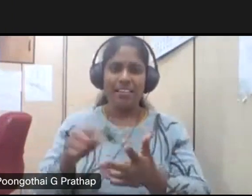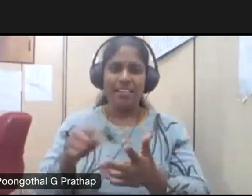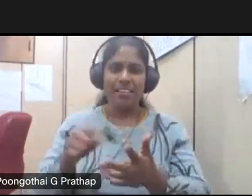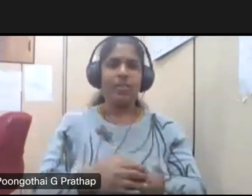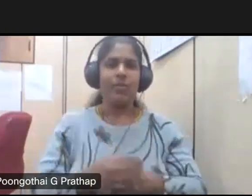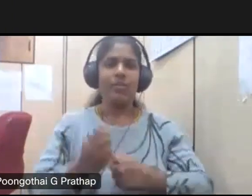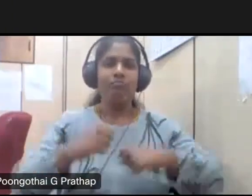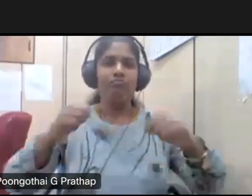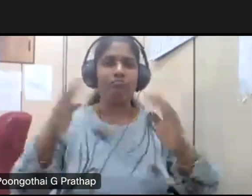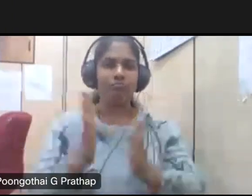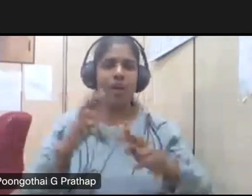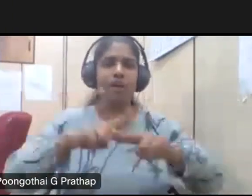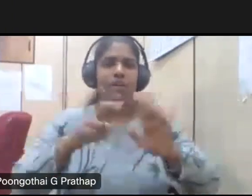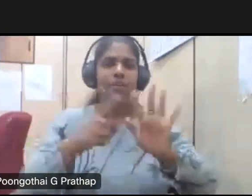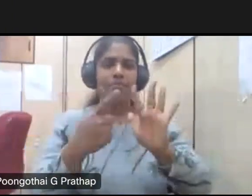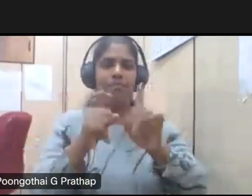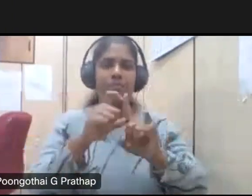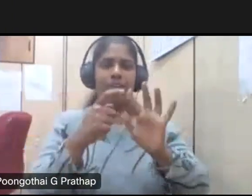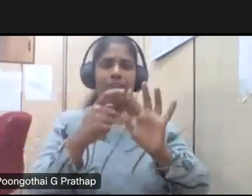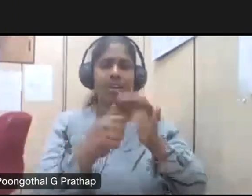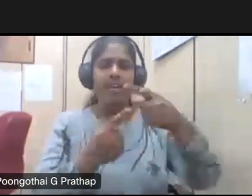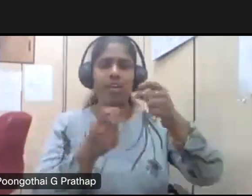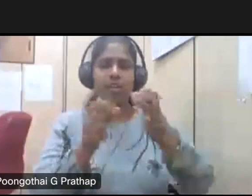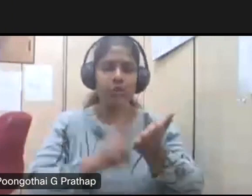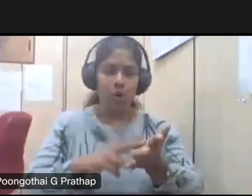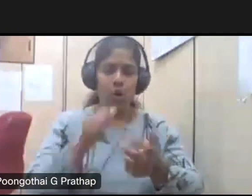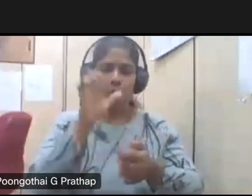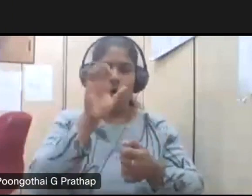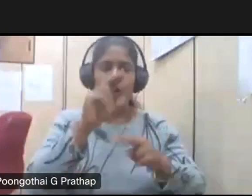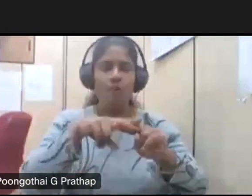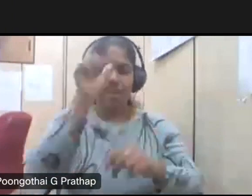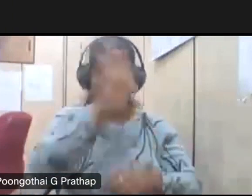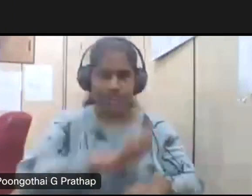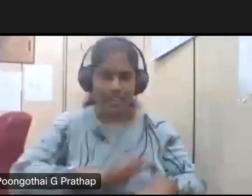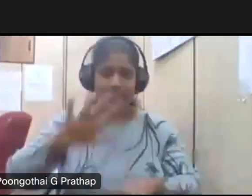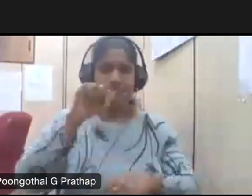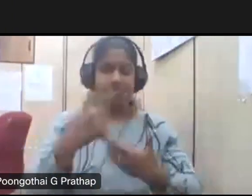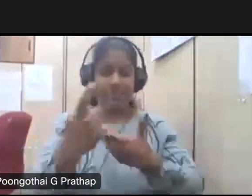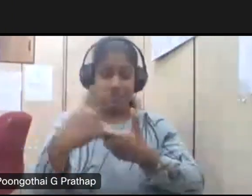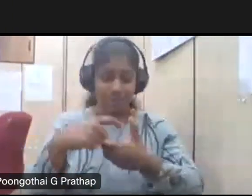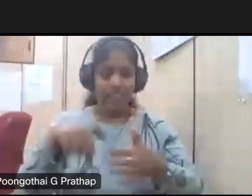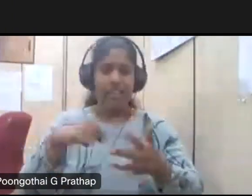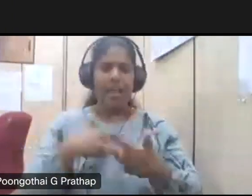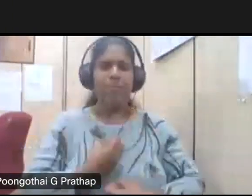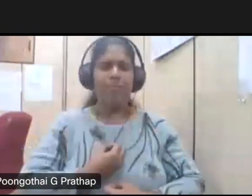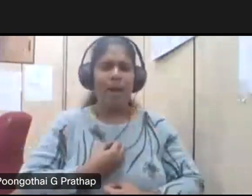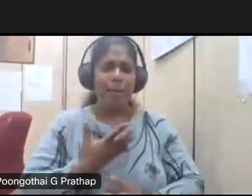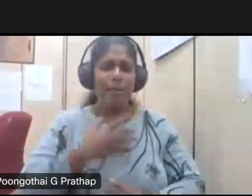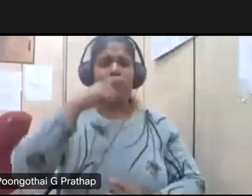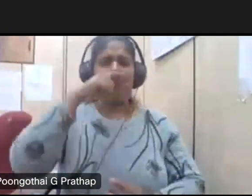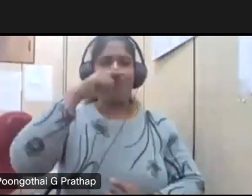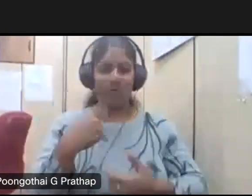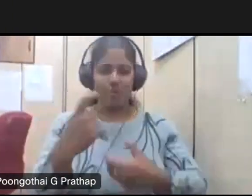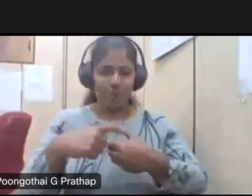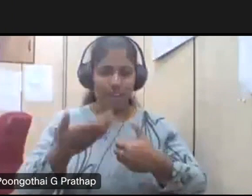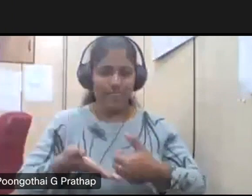India to have in for making me a part of this wonderful campaign. I am really privileged to be here. As I've